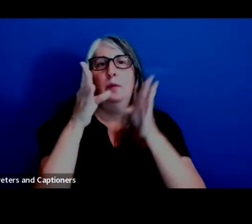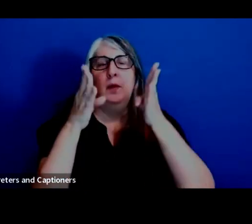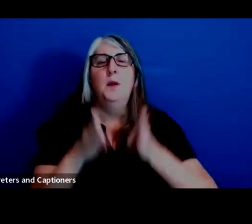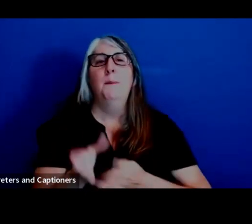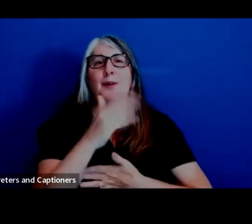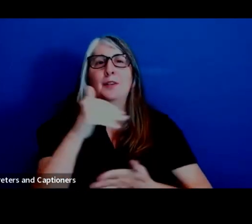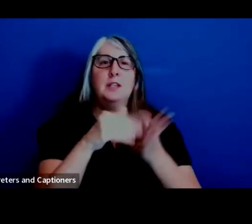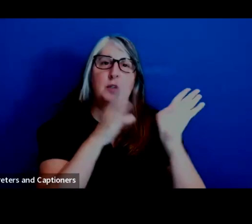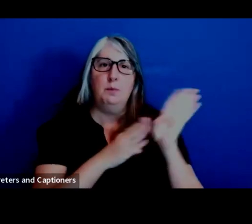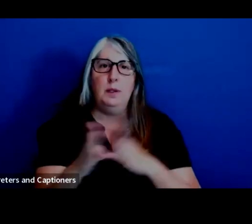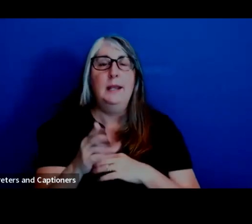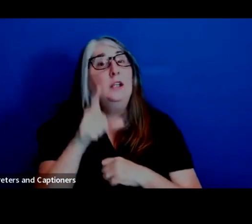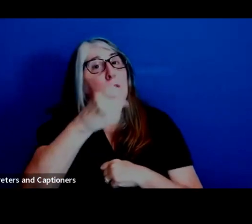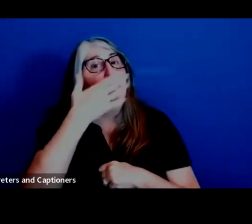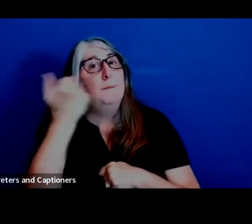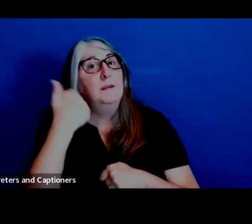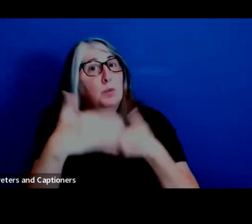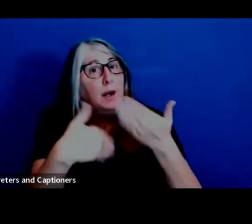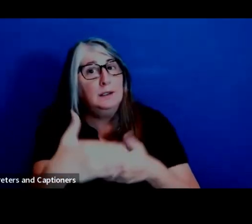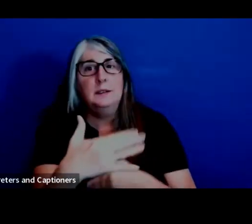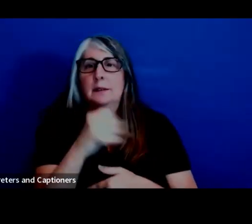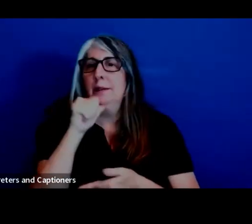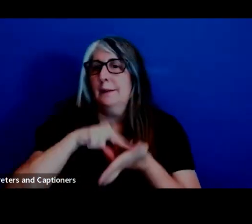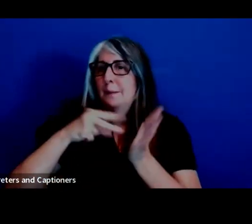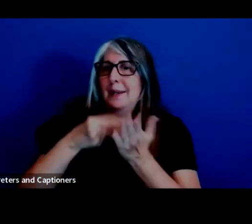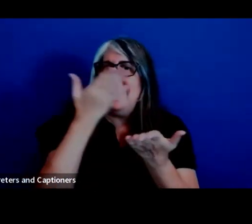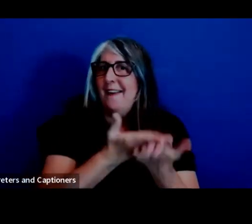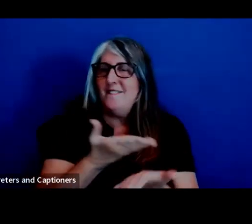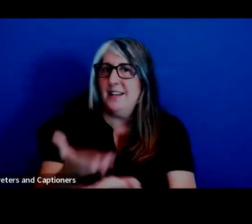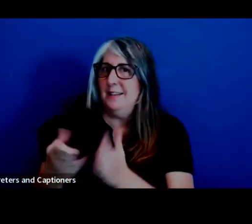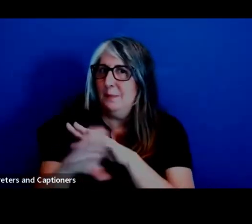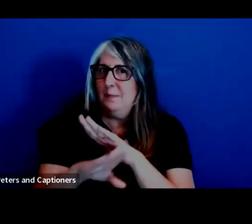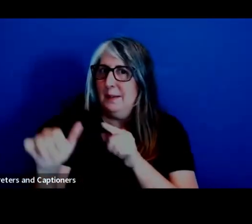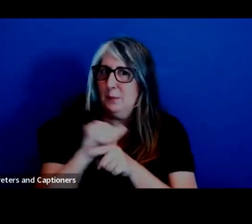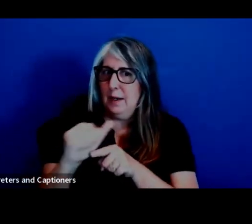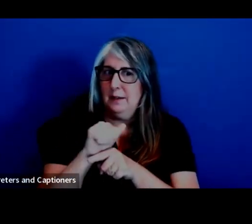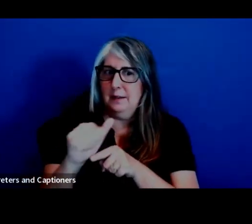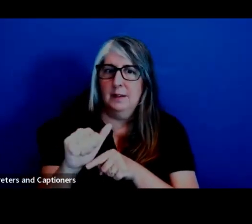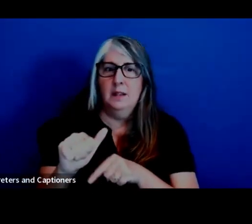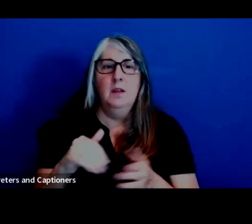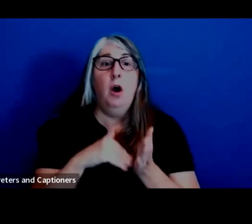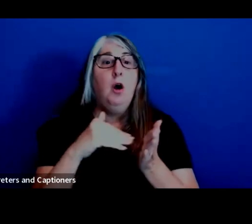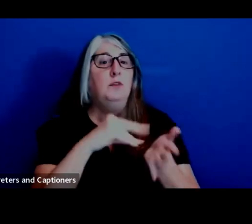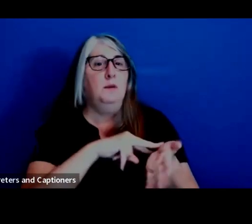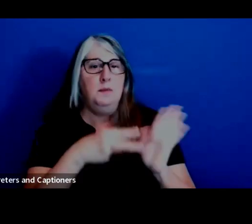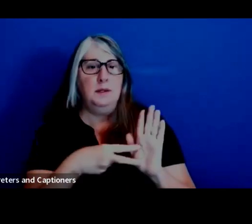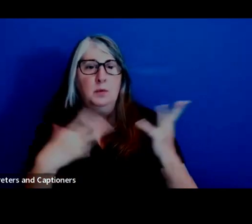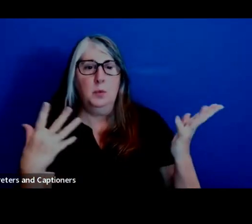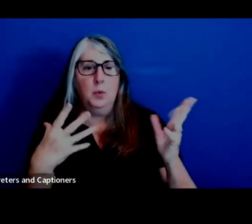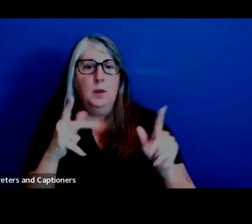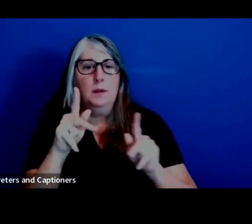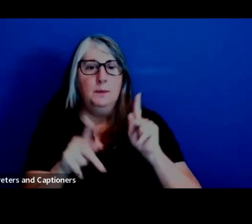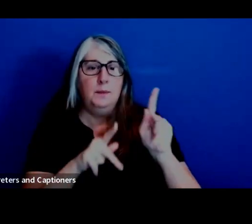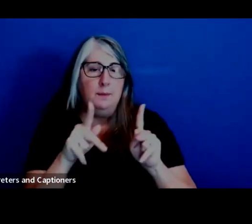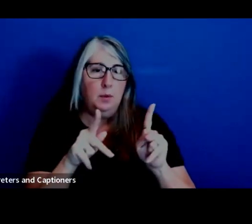You need best practices, and that doesn't mean evidence-based practices. Often it means what people in